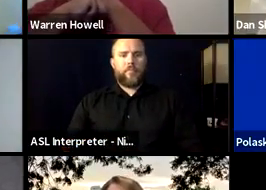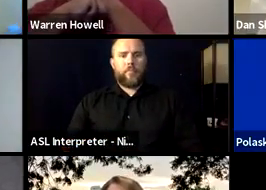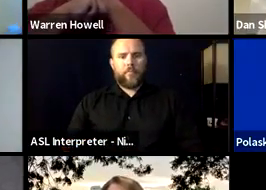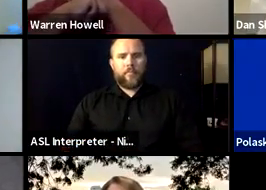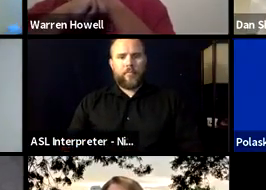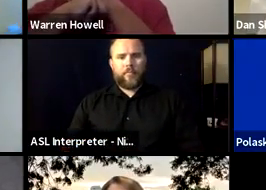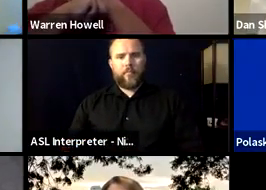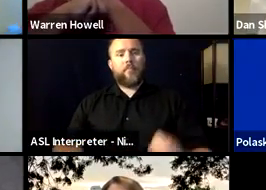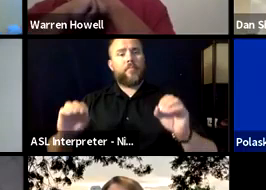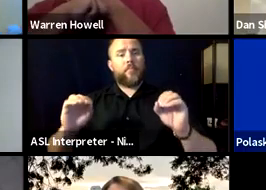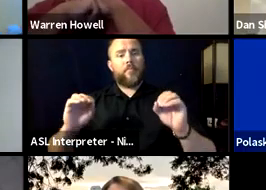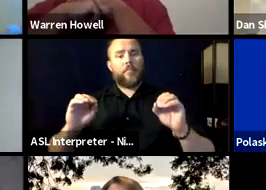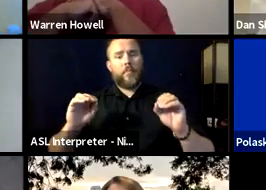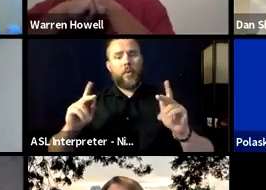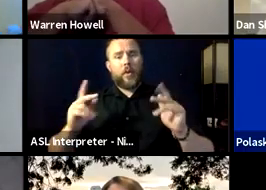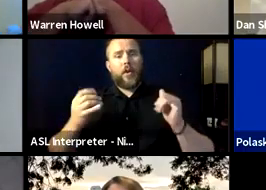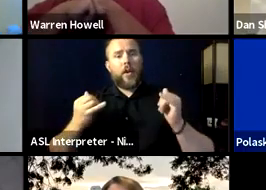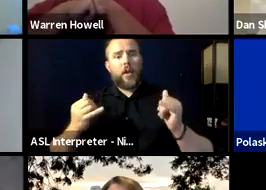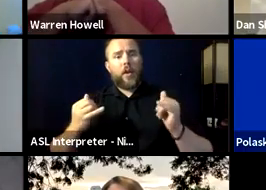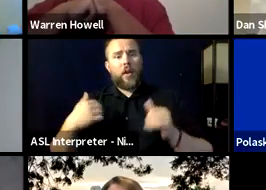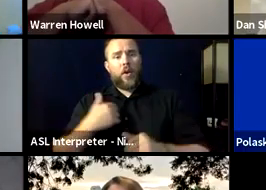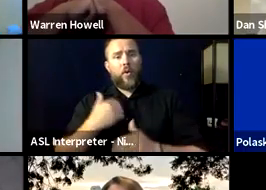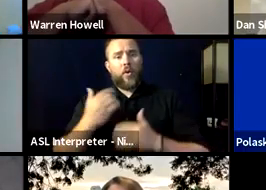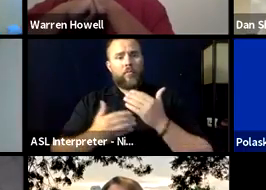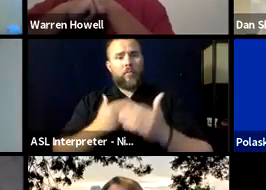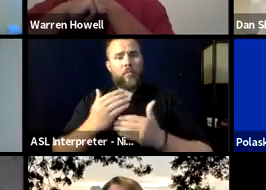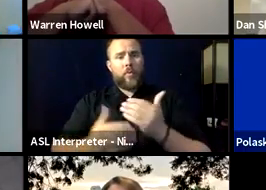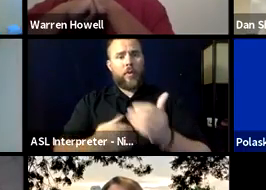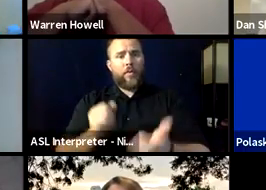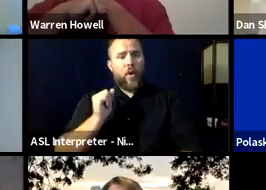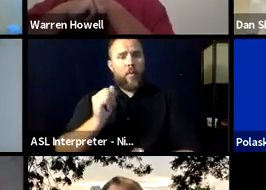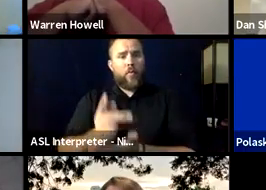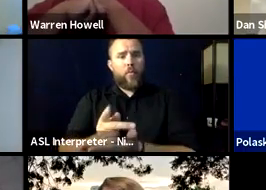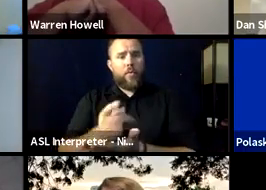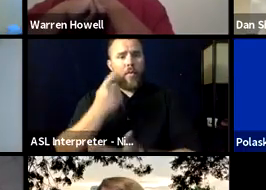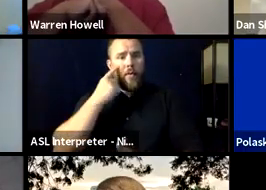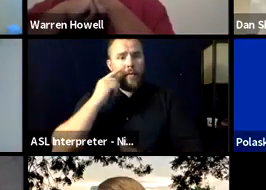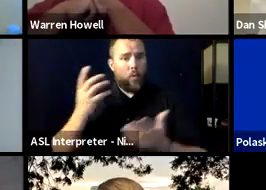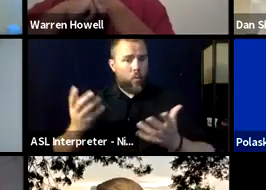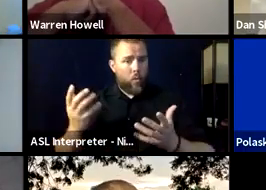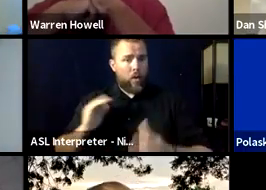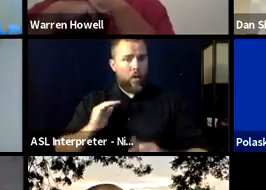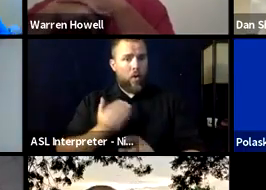Okay, so now we're going to get into approval of the agenda for this evening.